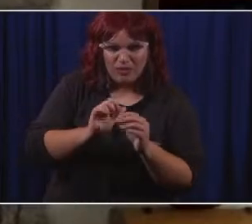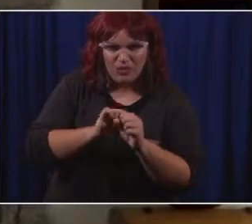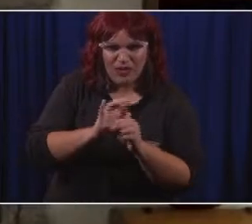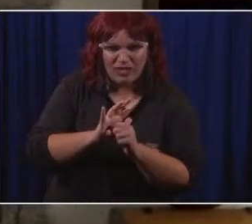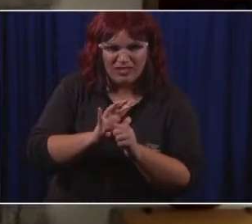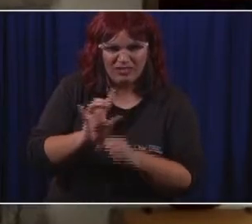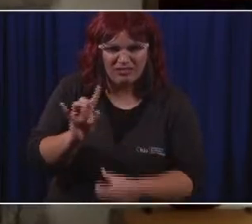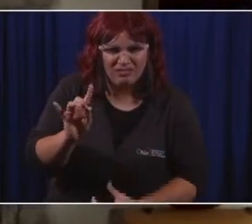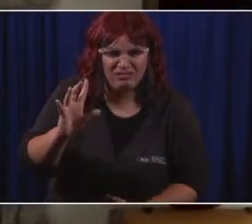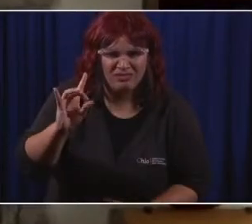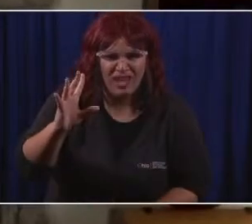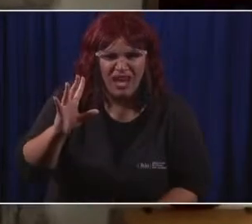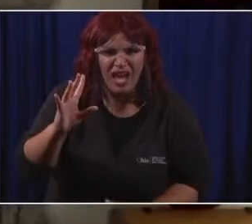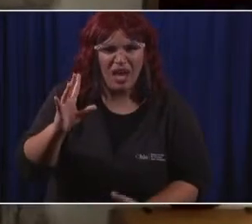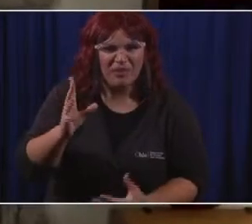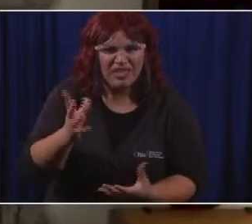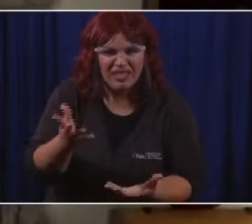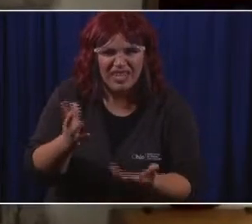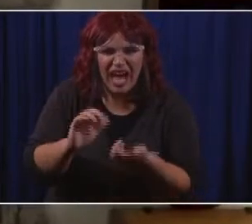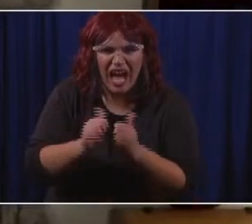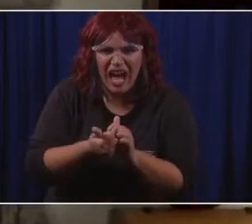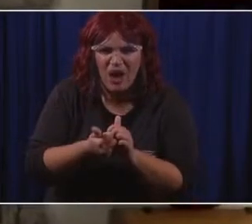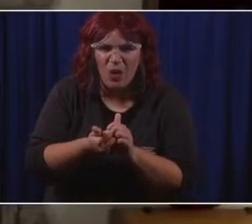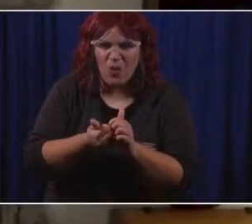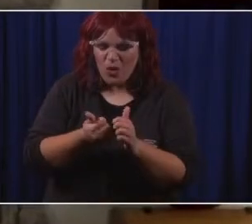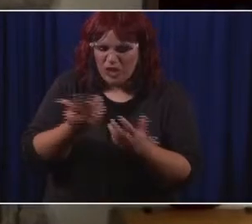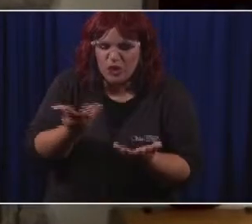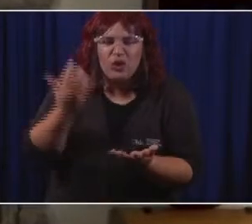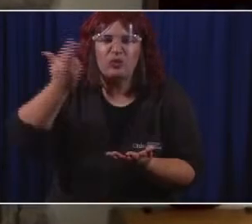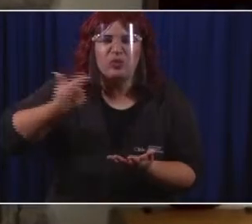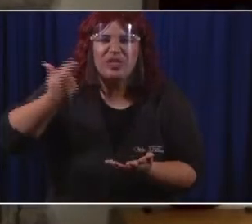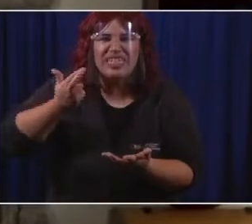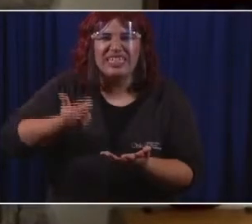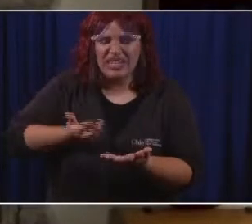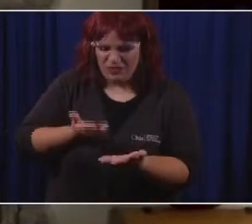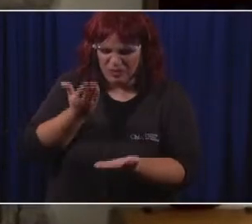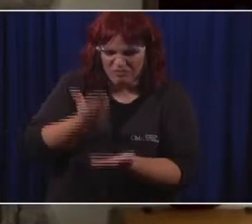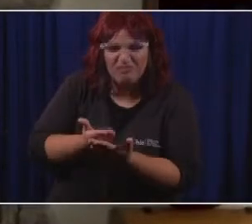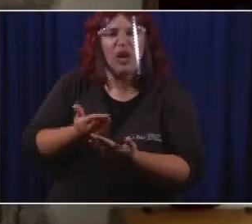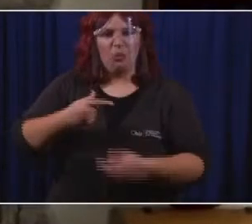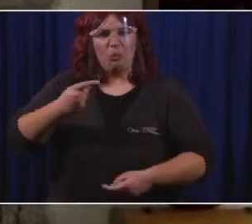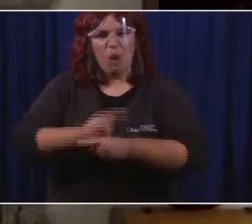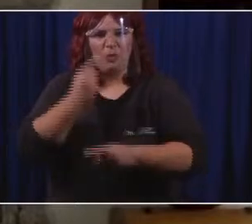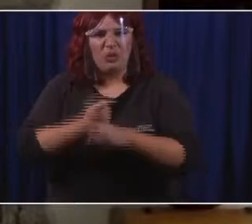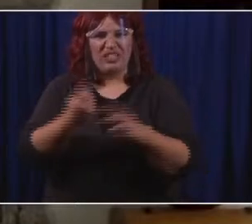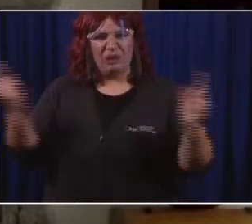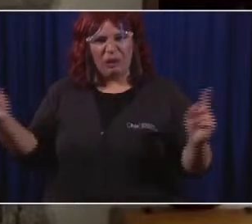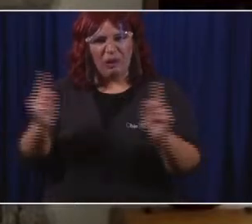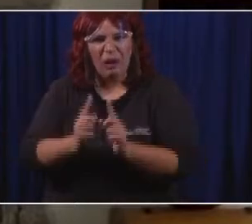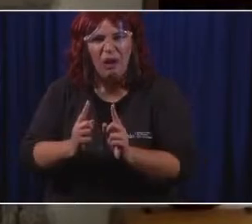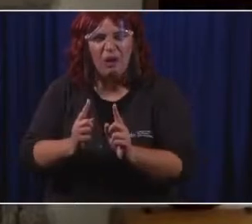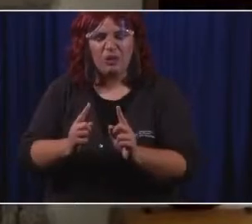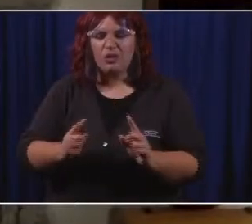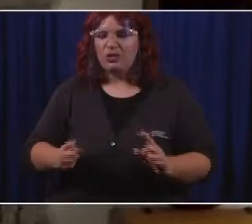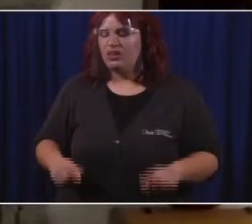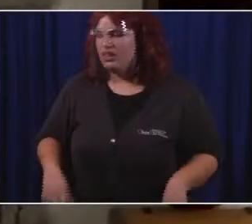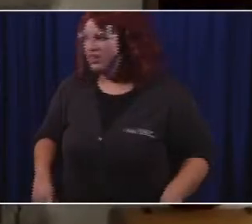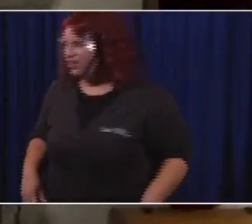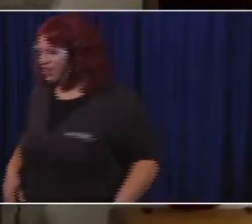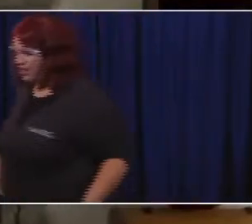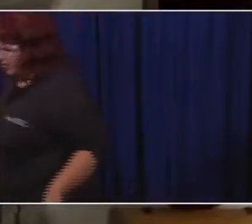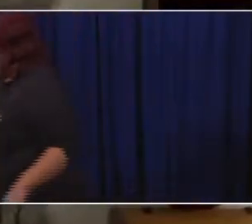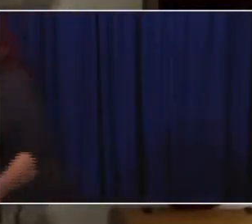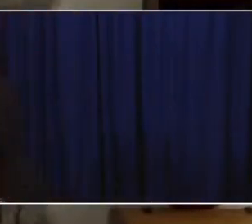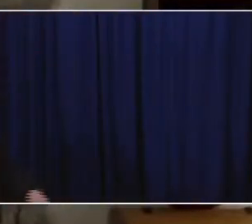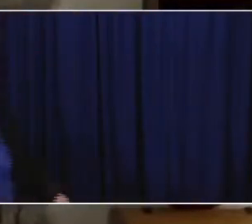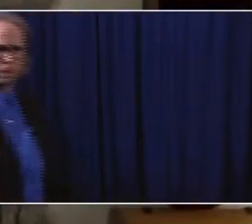Look, what message does that send? How do you justify that? I justify it this way. I'm the governor of the state of Ohio. The president of the United States comes